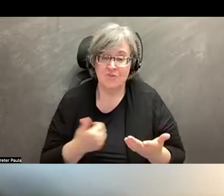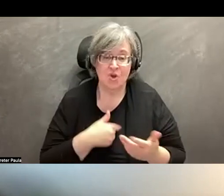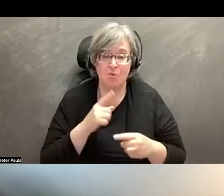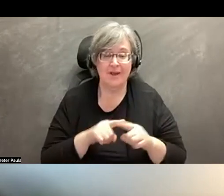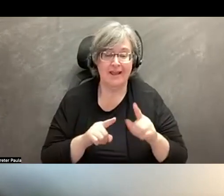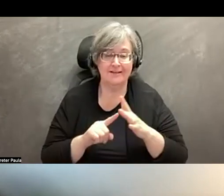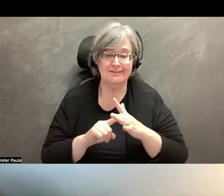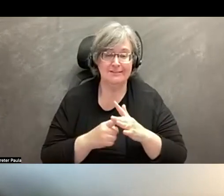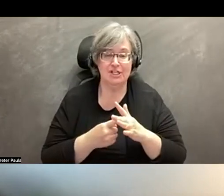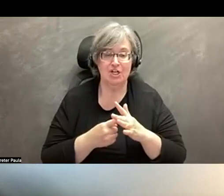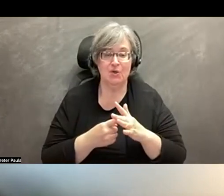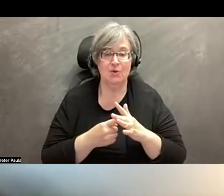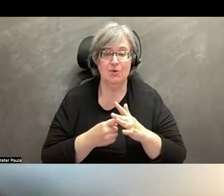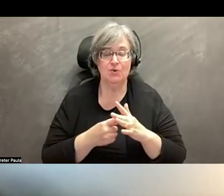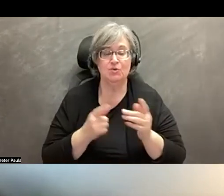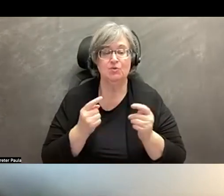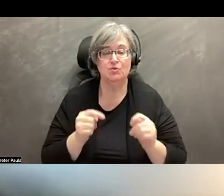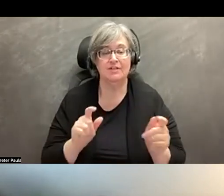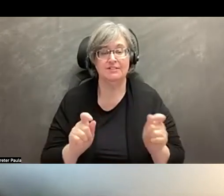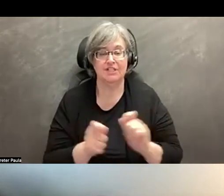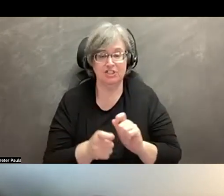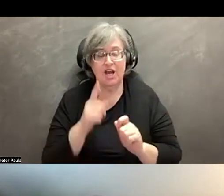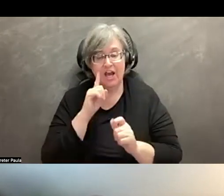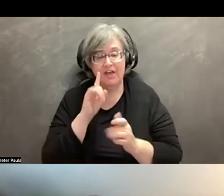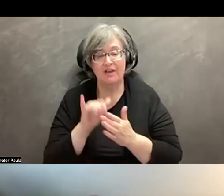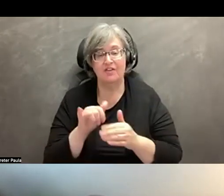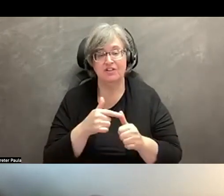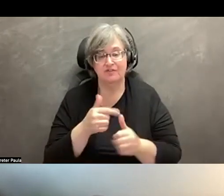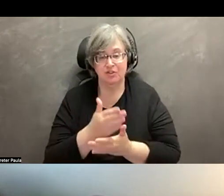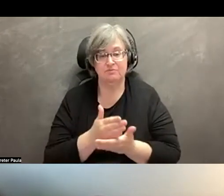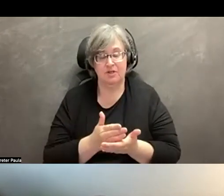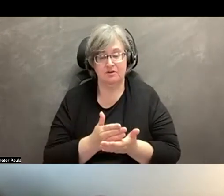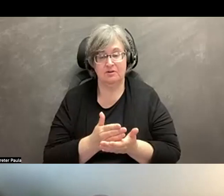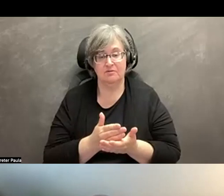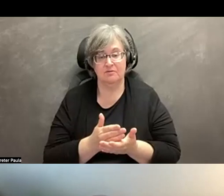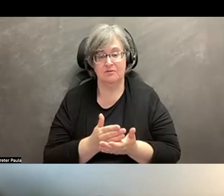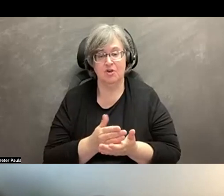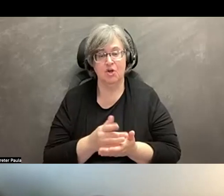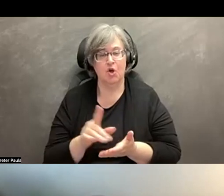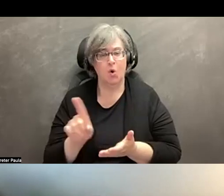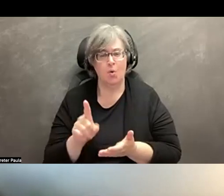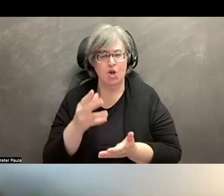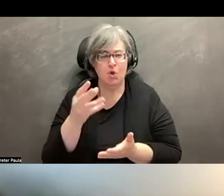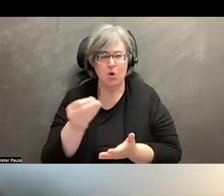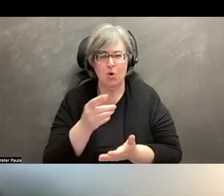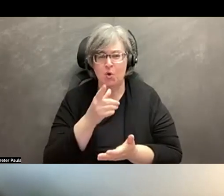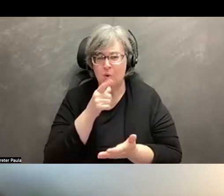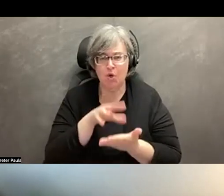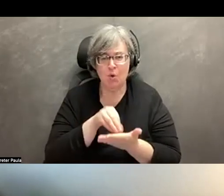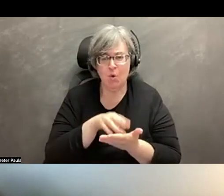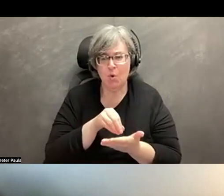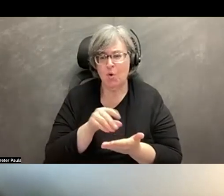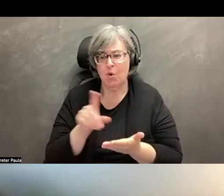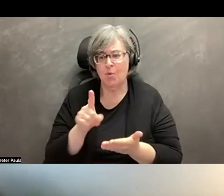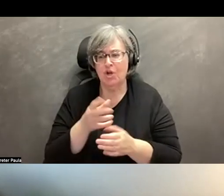start the movement to change them. So I think that's the first piece is, where do you go and who do you learn? Where do you